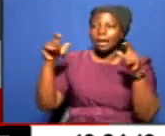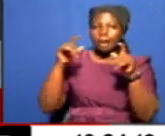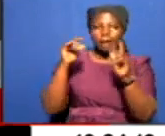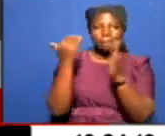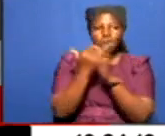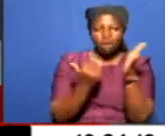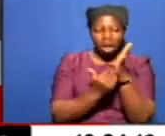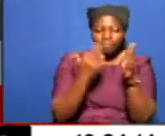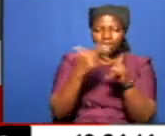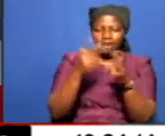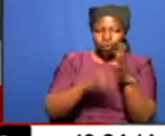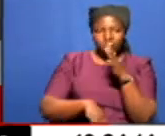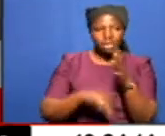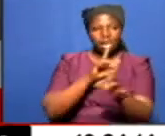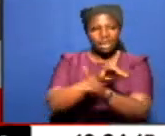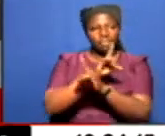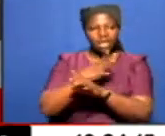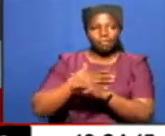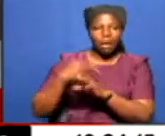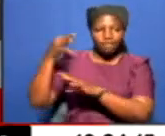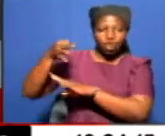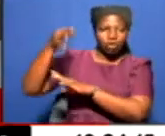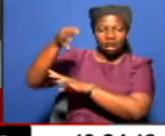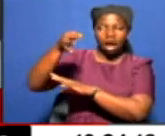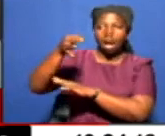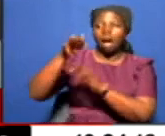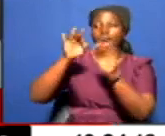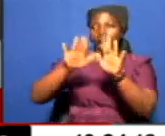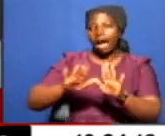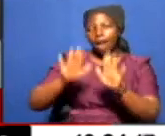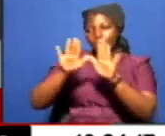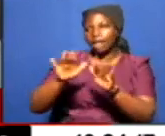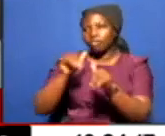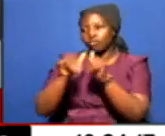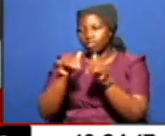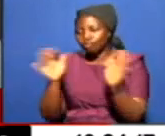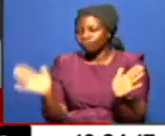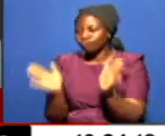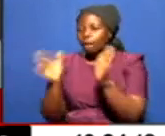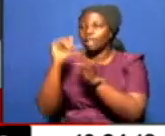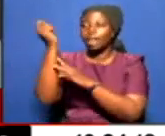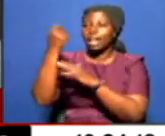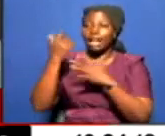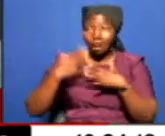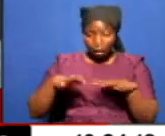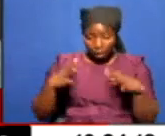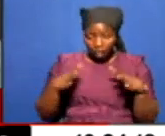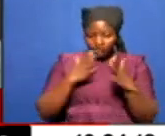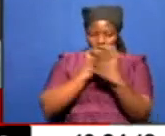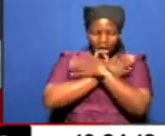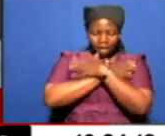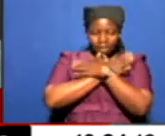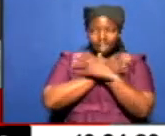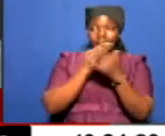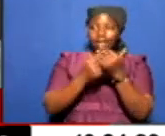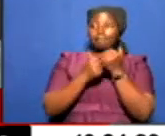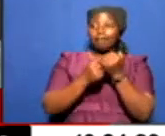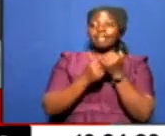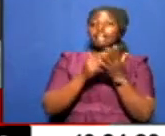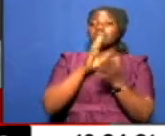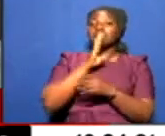Future campaign, which is a campaign that is rallying the citizens of the Republic of Kenya, friends and partners, to be able